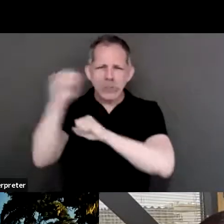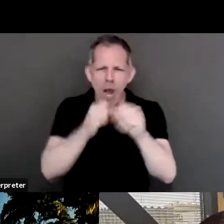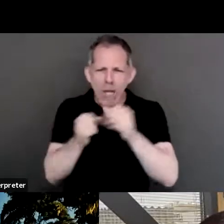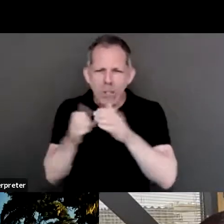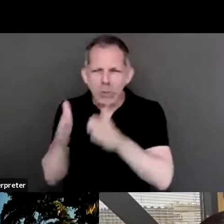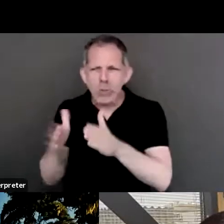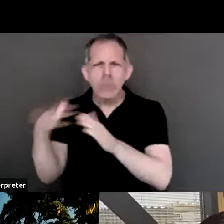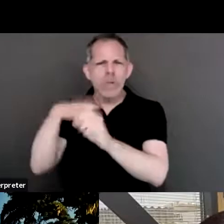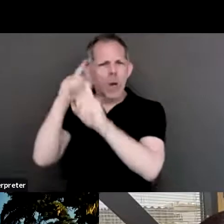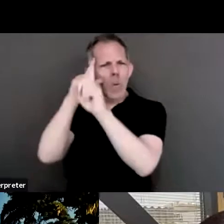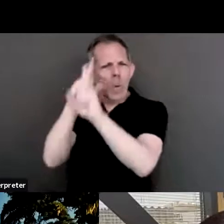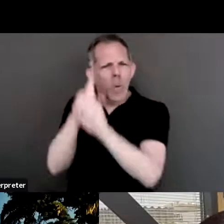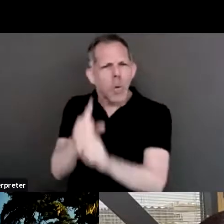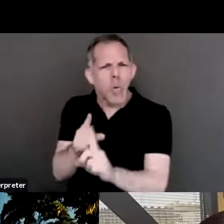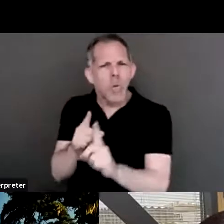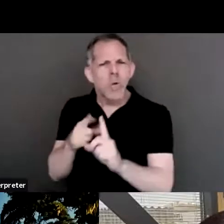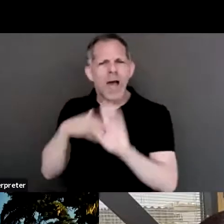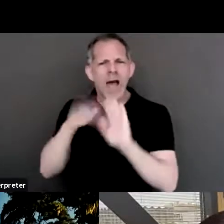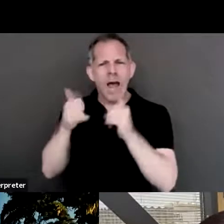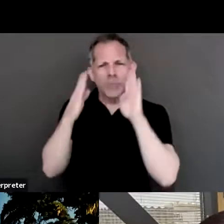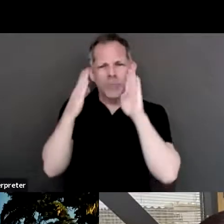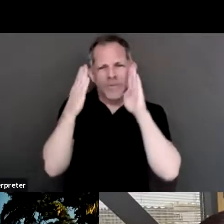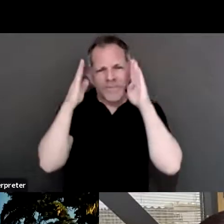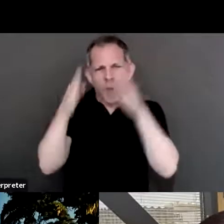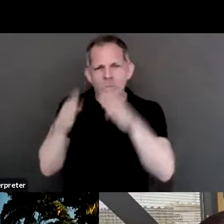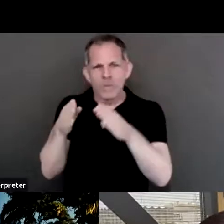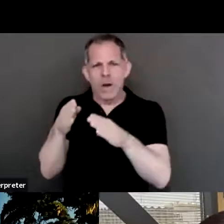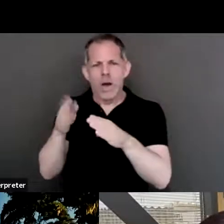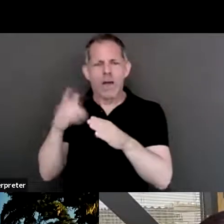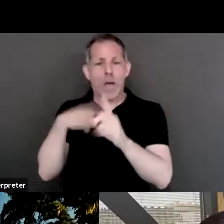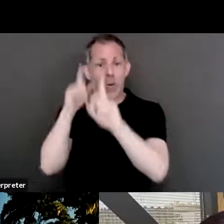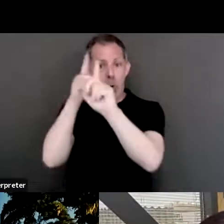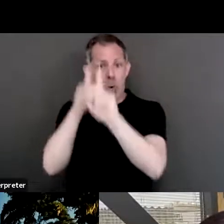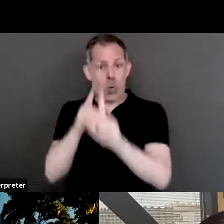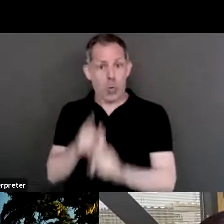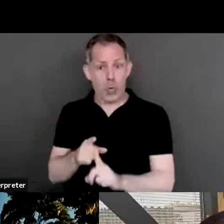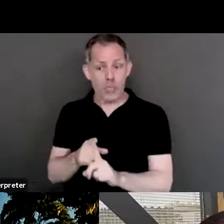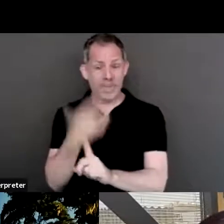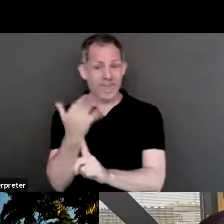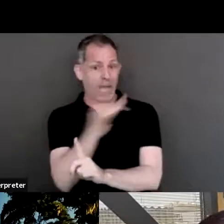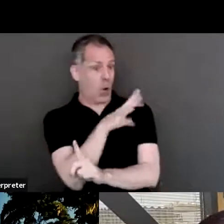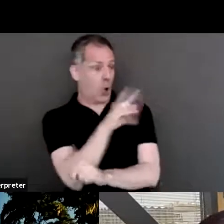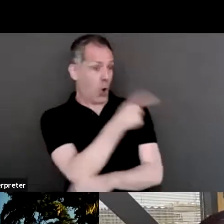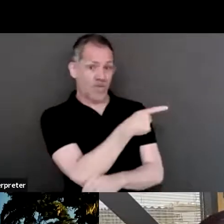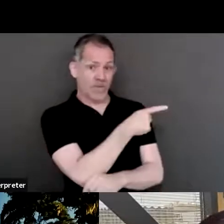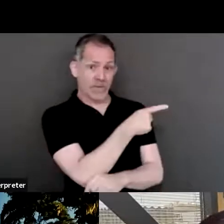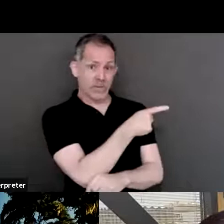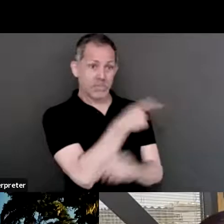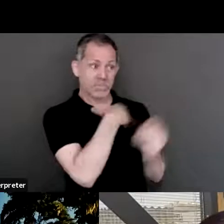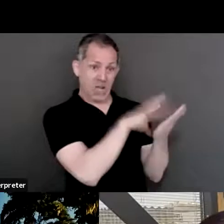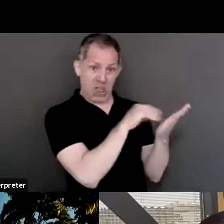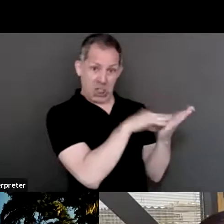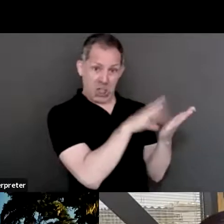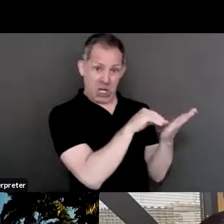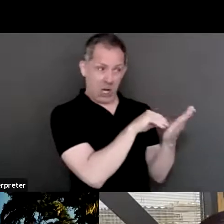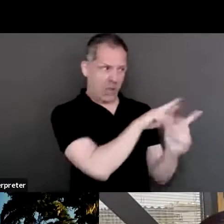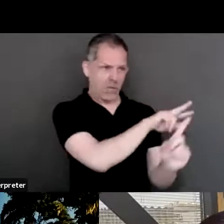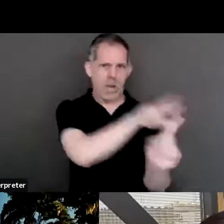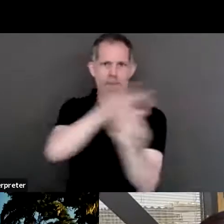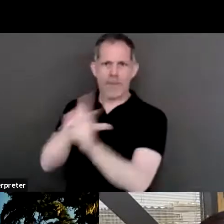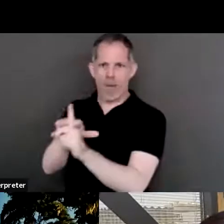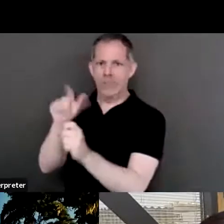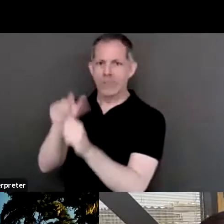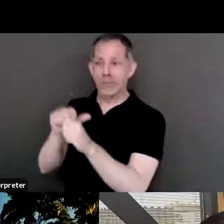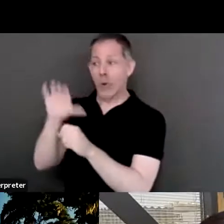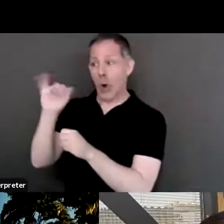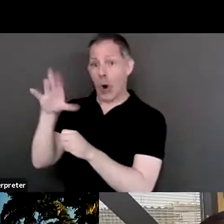how we can incorporate any of the lessons learned now from COVID to apply back to the opioid epidemic. And just